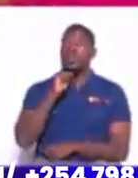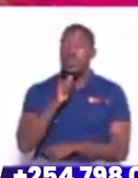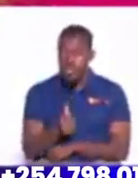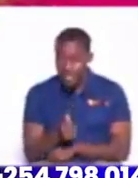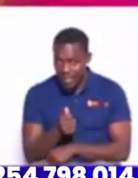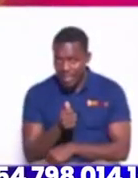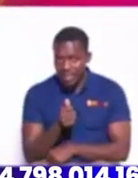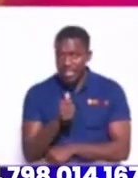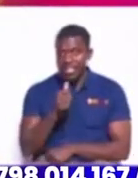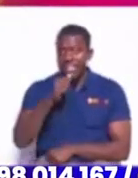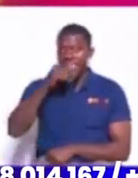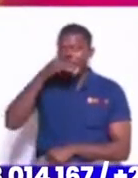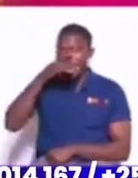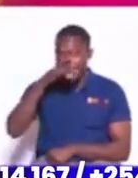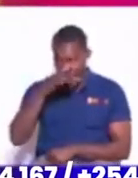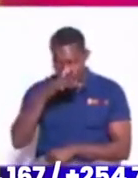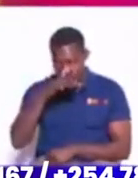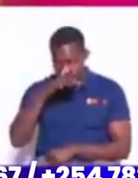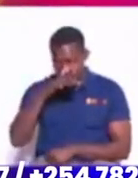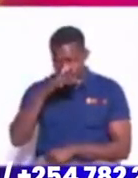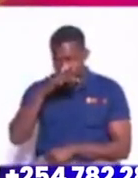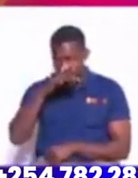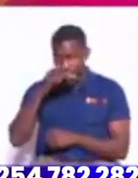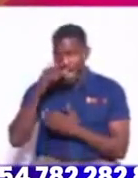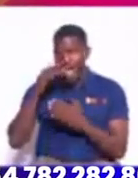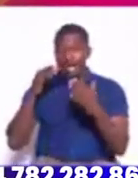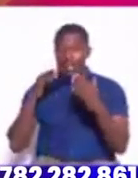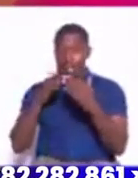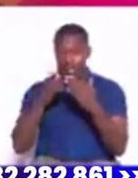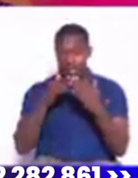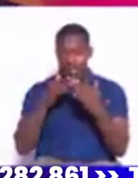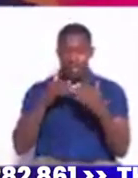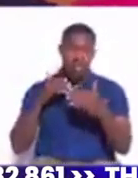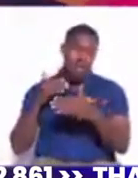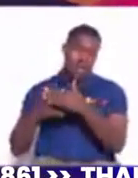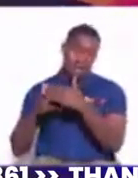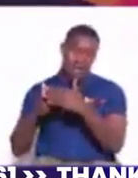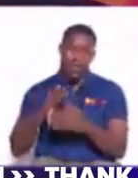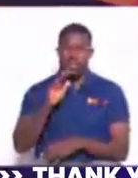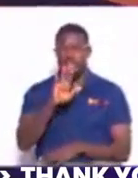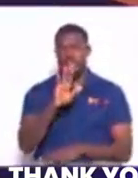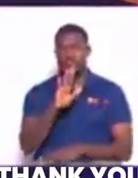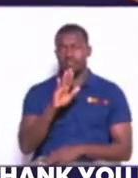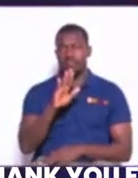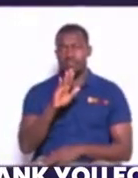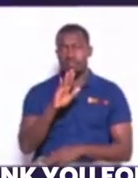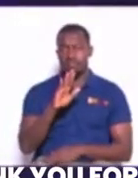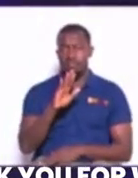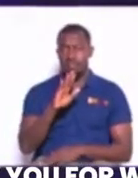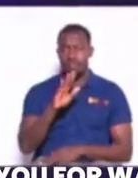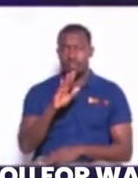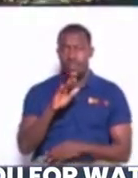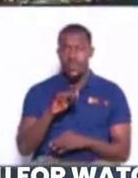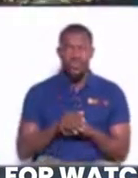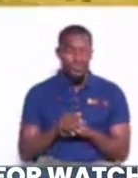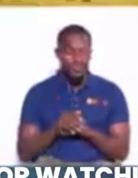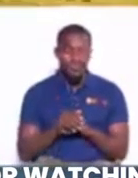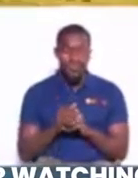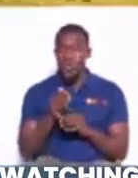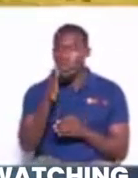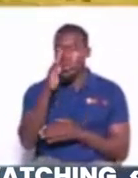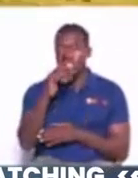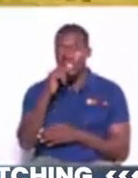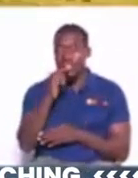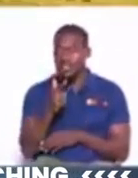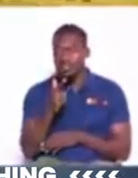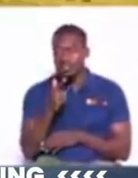bear false witness against your neighbor. And at a time when many people are coveting, they want what others have, God says, thou shalt